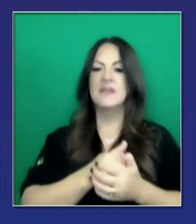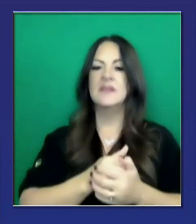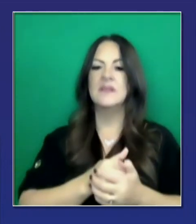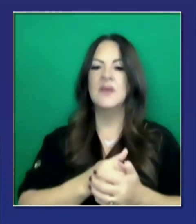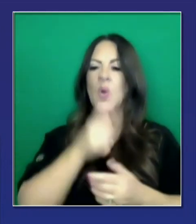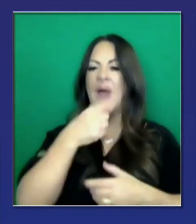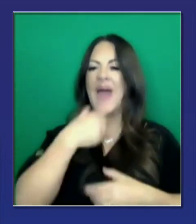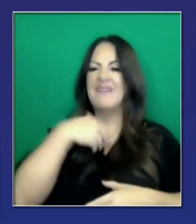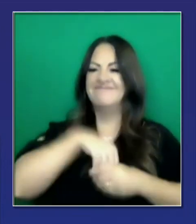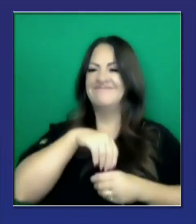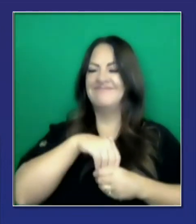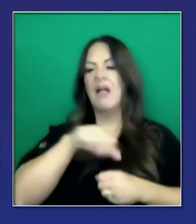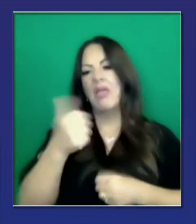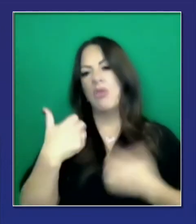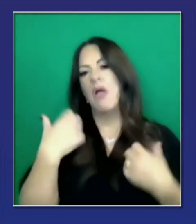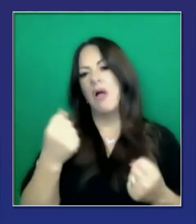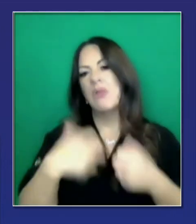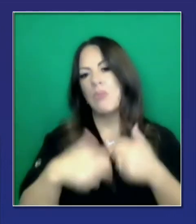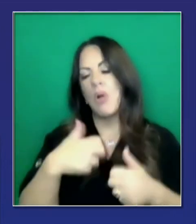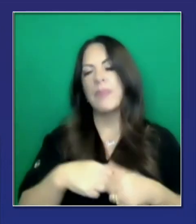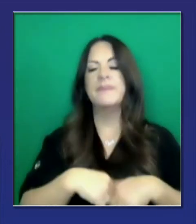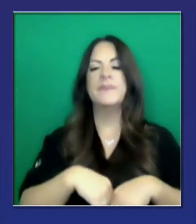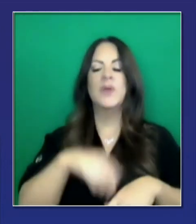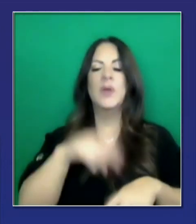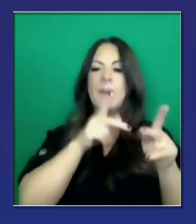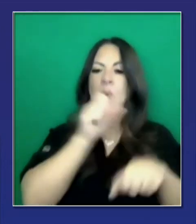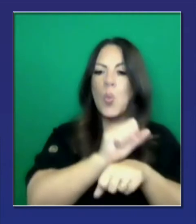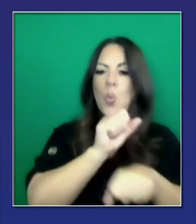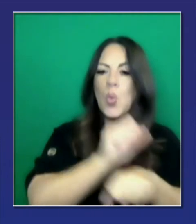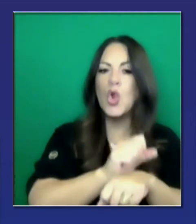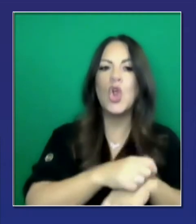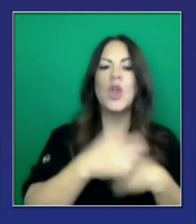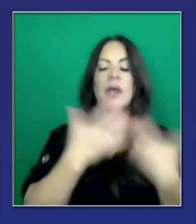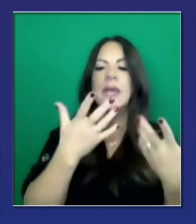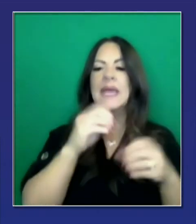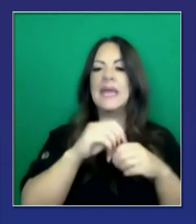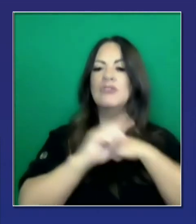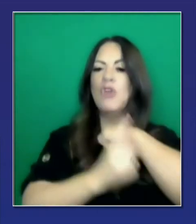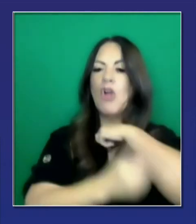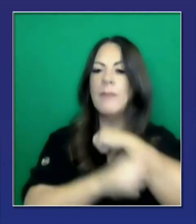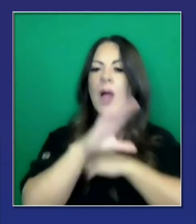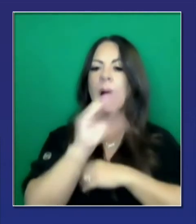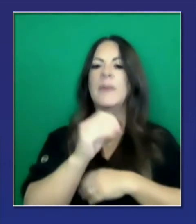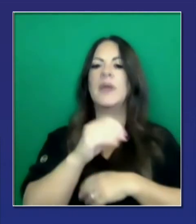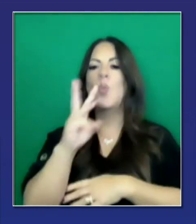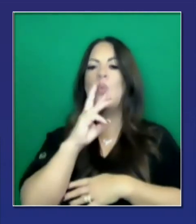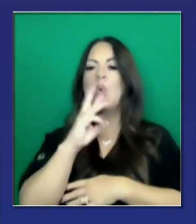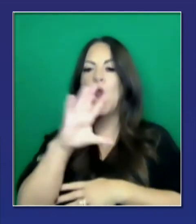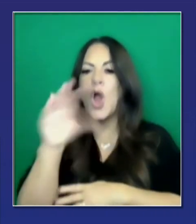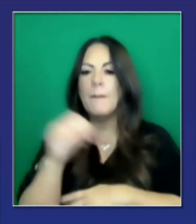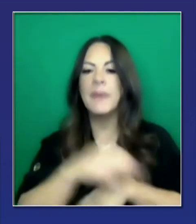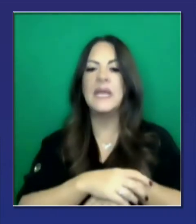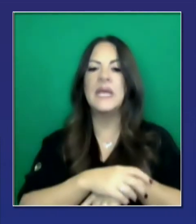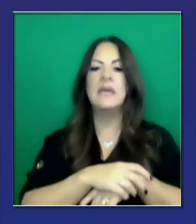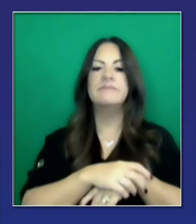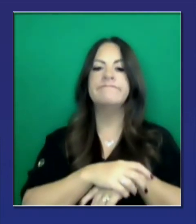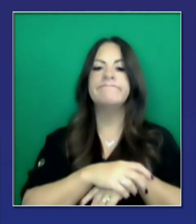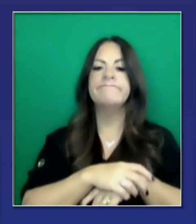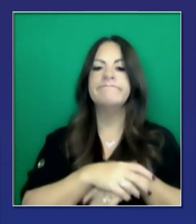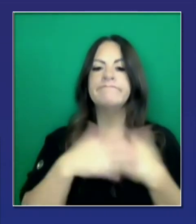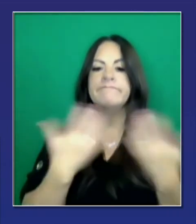medical conditions. Workers in water, waste management, defense, energy, you can see on this list. Community